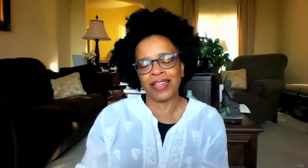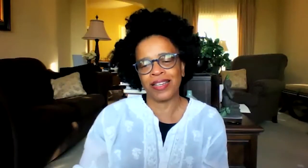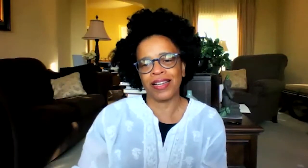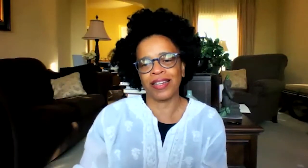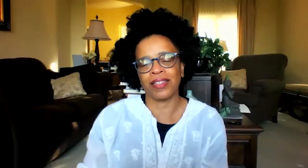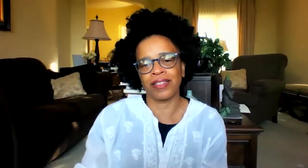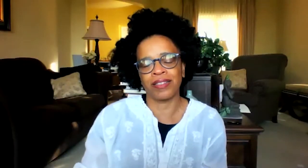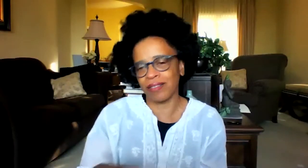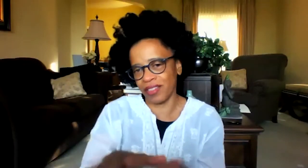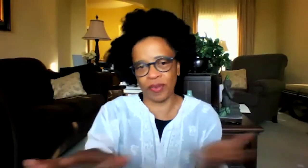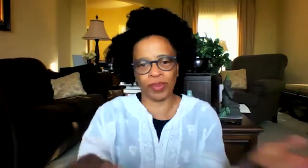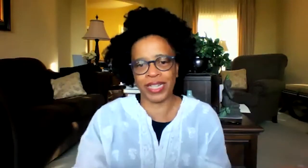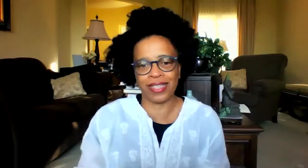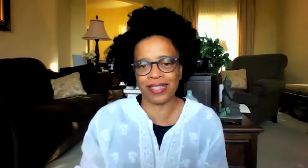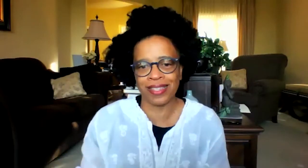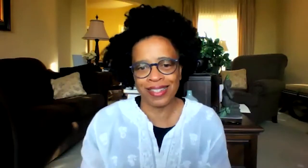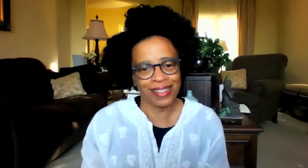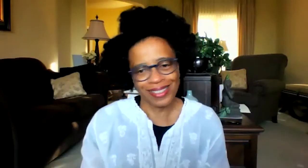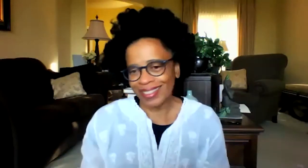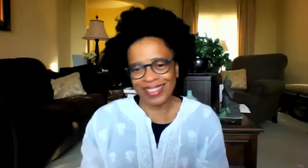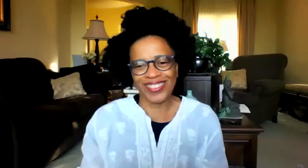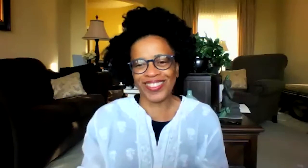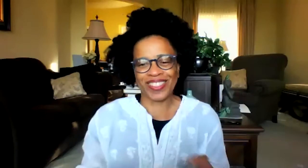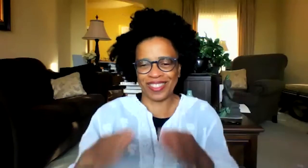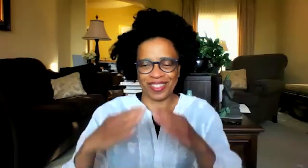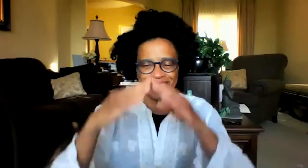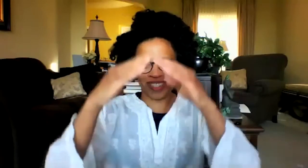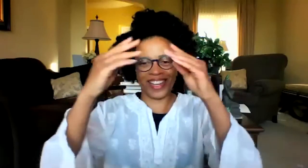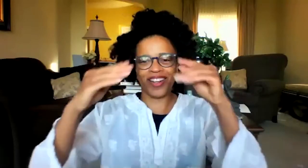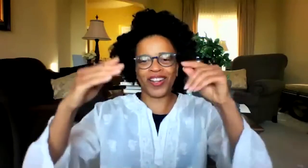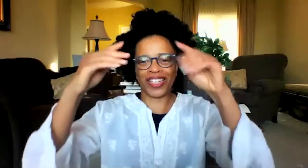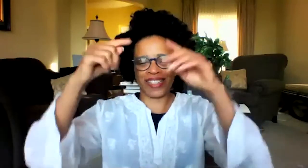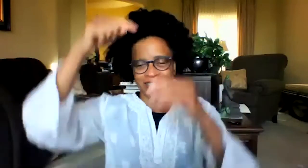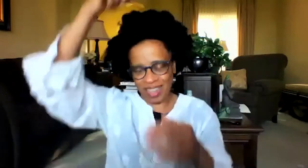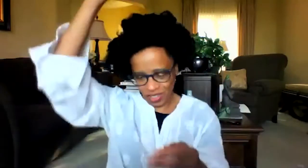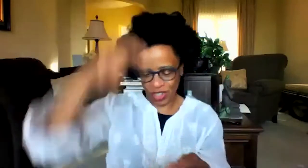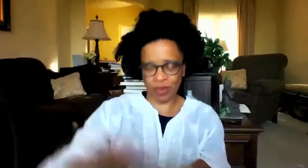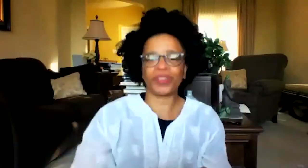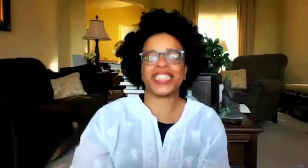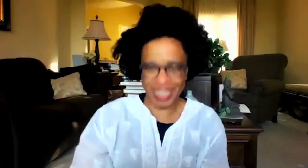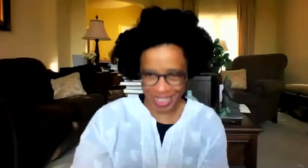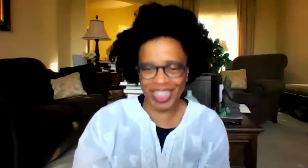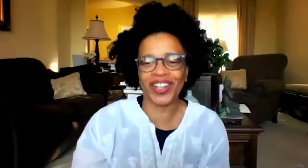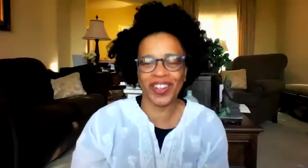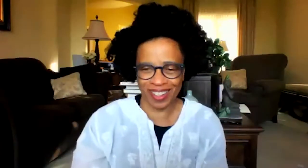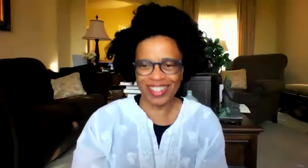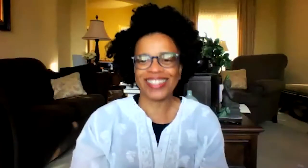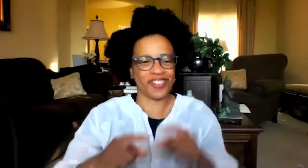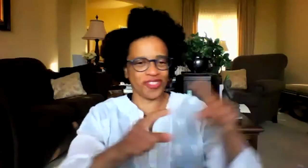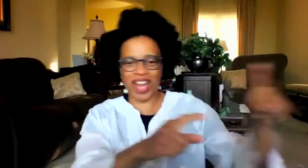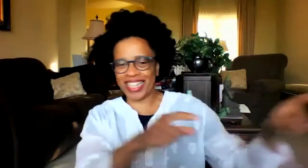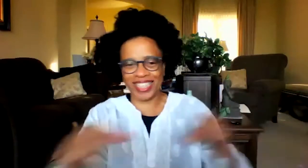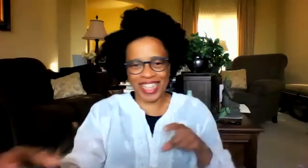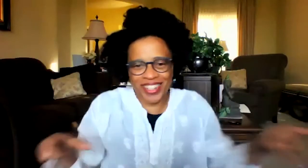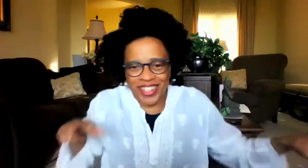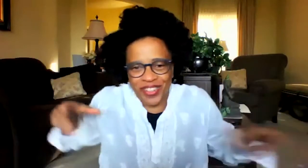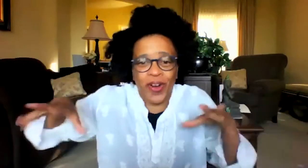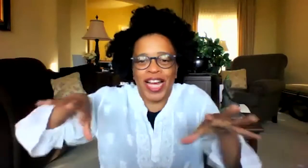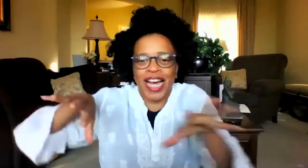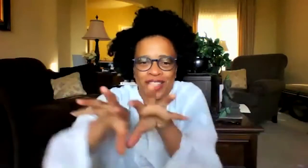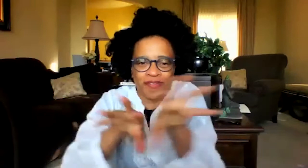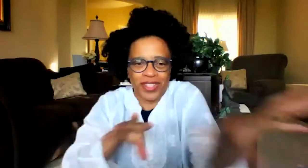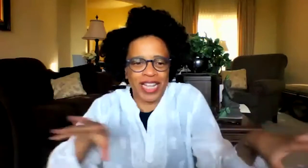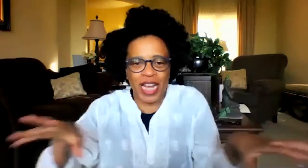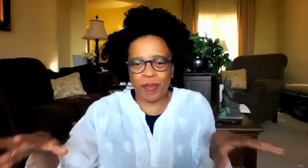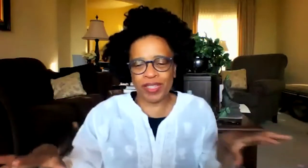ways at different places. The hierarchy is not just completely linear. There's triangulation. There's